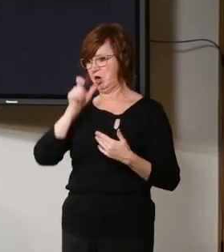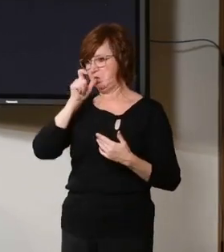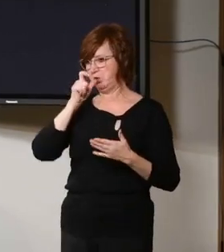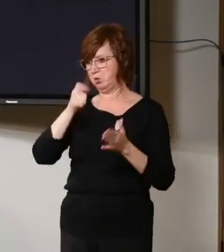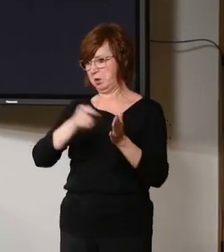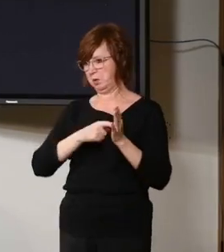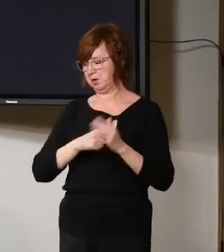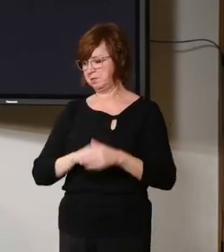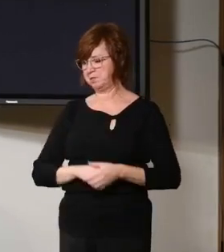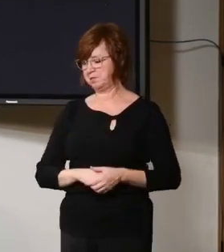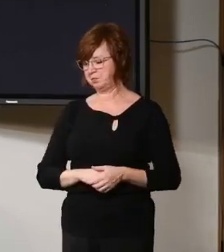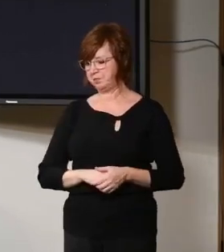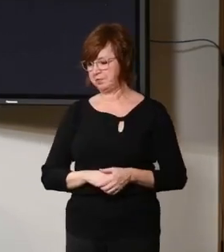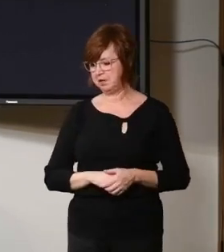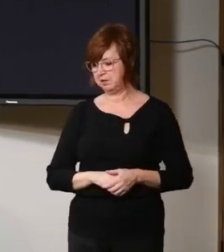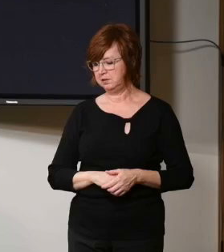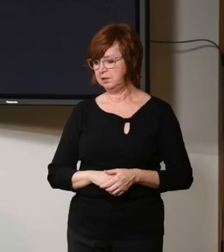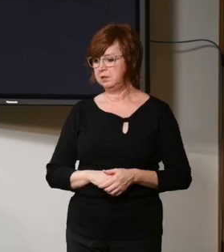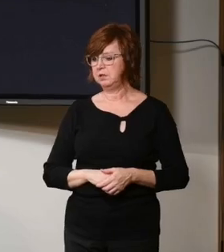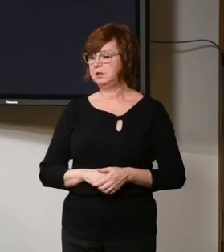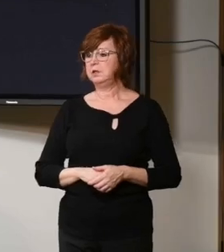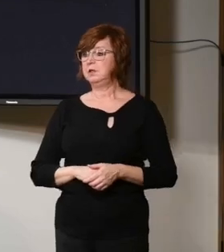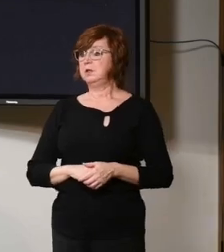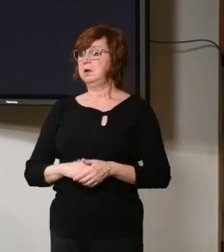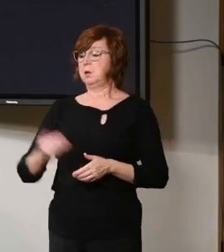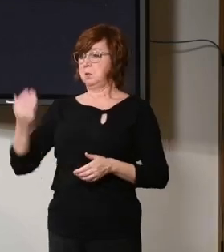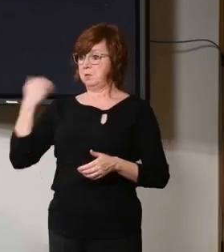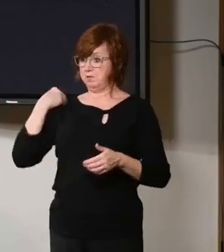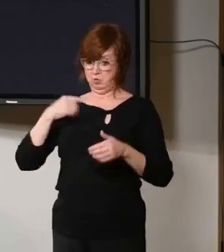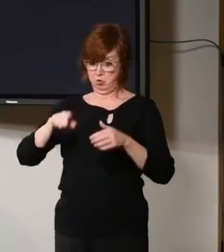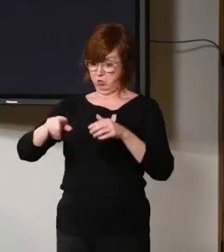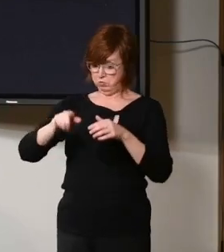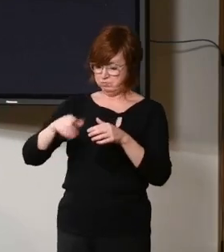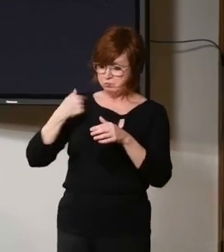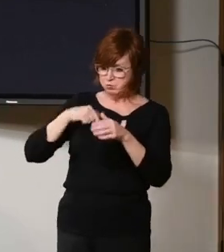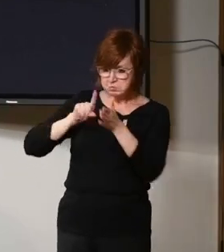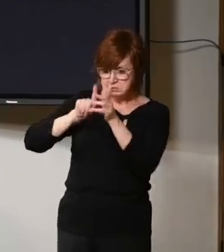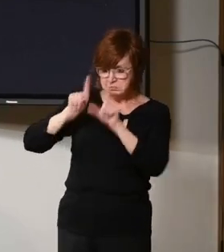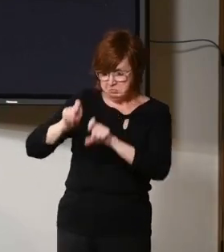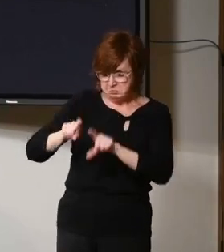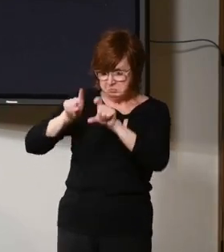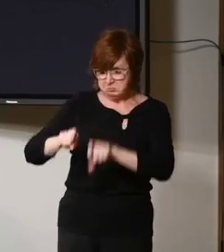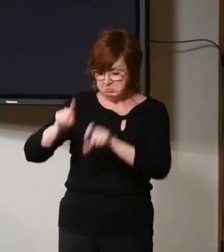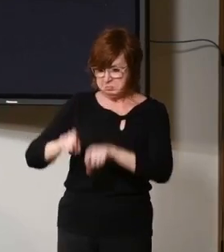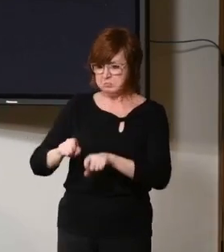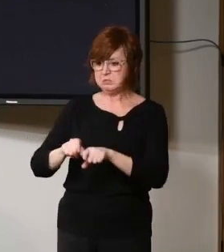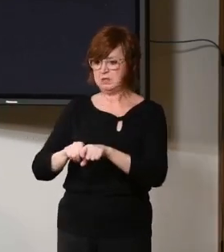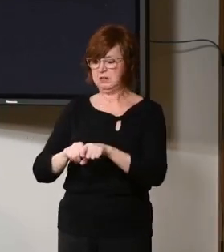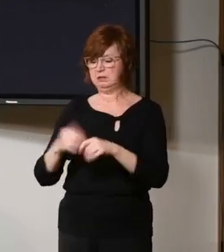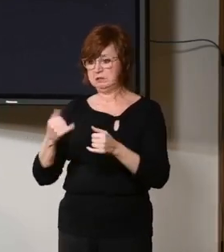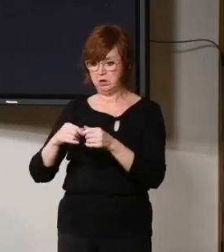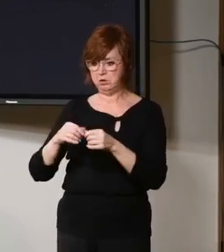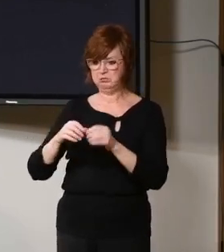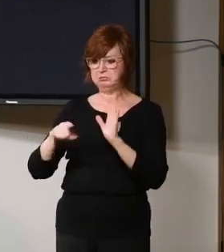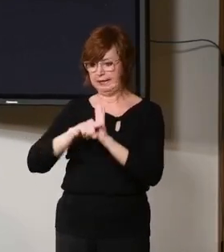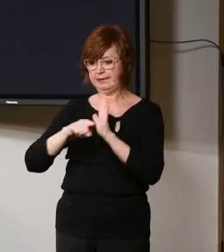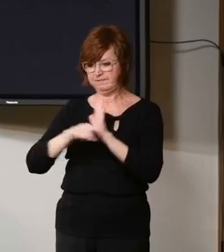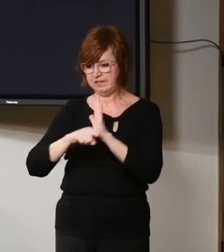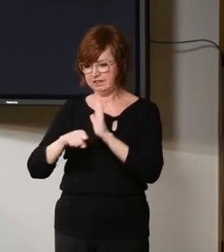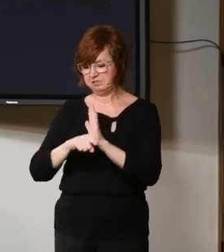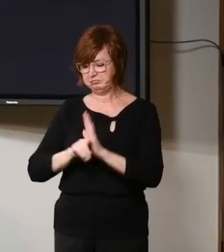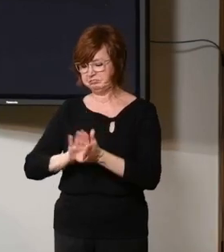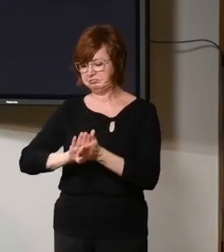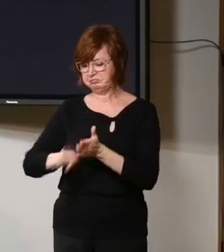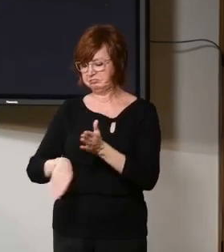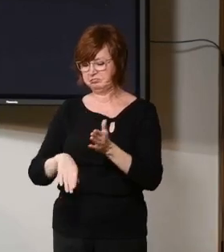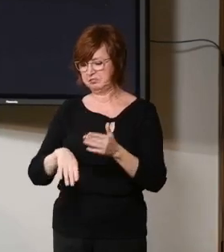actually testing negative. That's a good thing. But we now know from our experience and from the experience of other provinces that the vast majority of